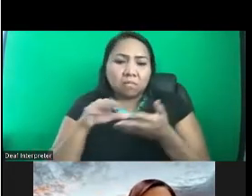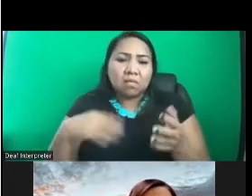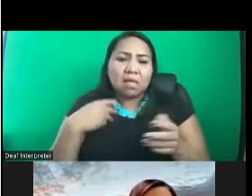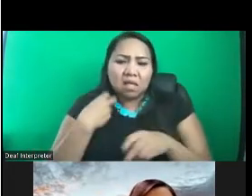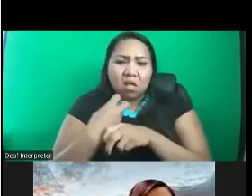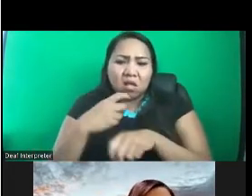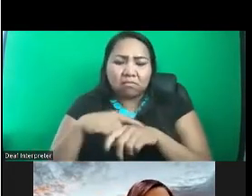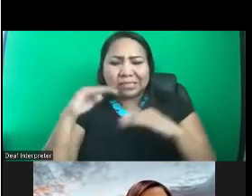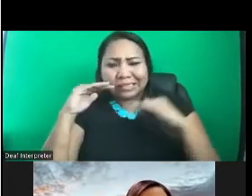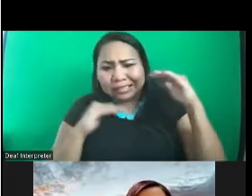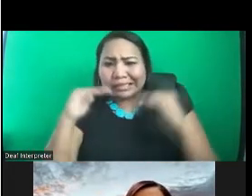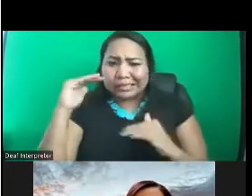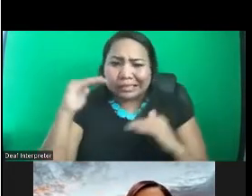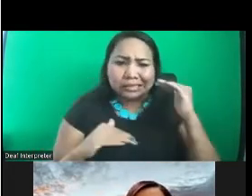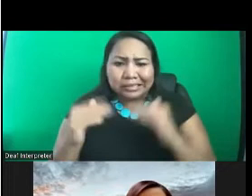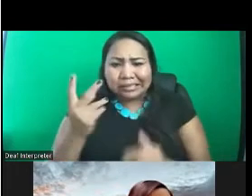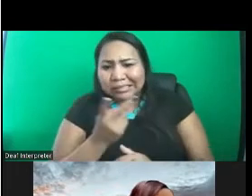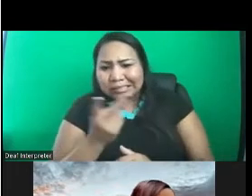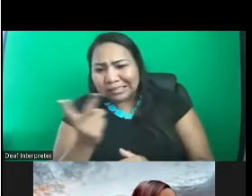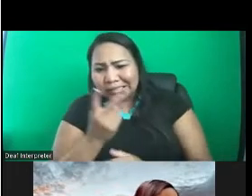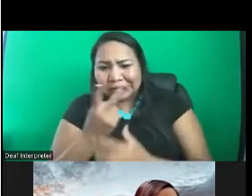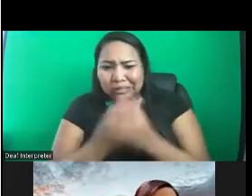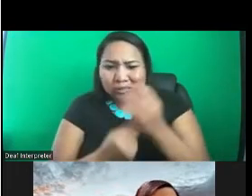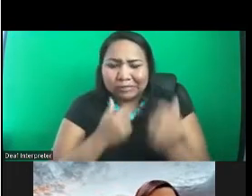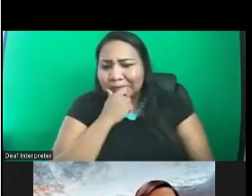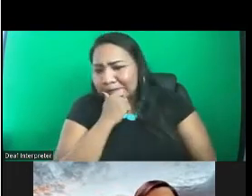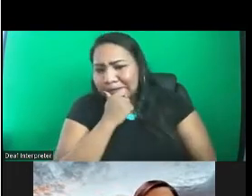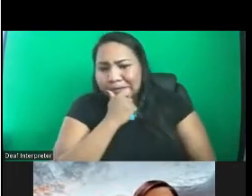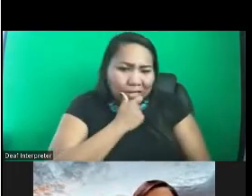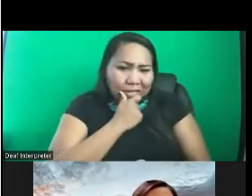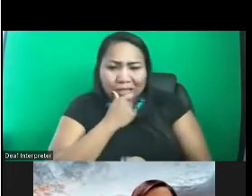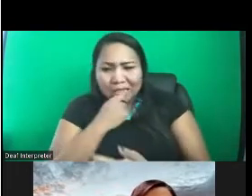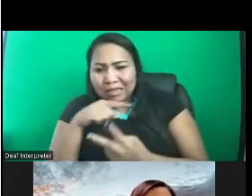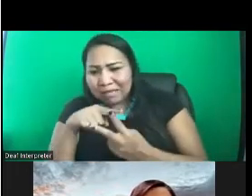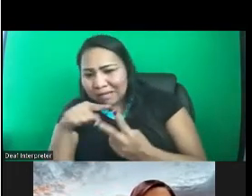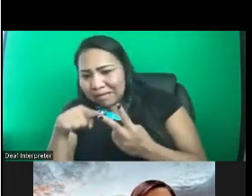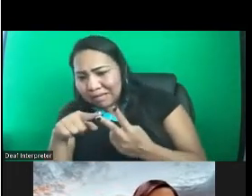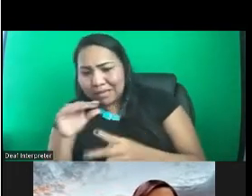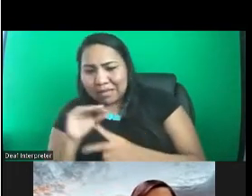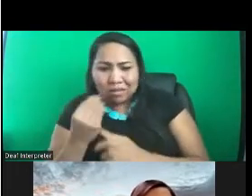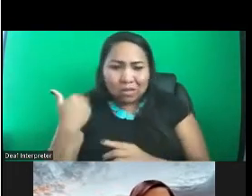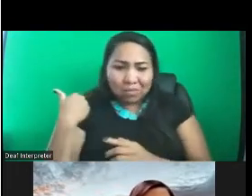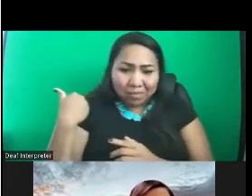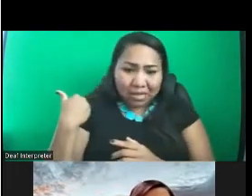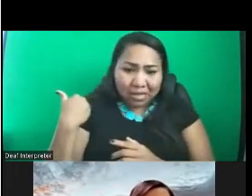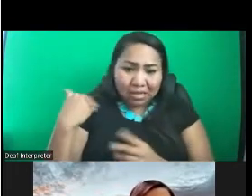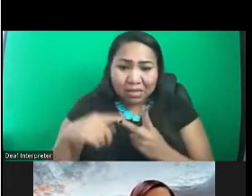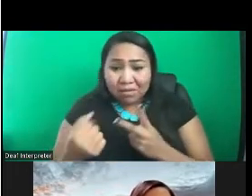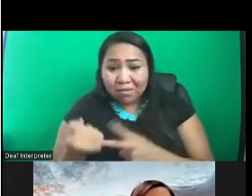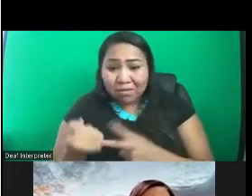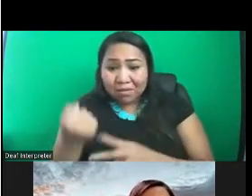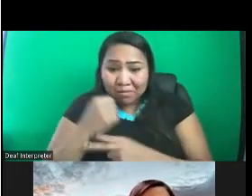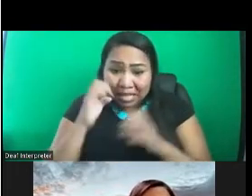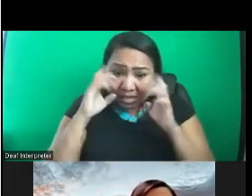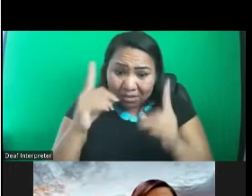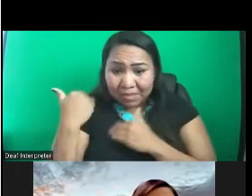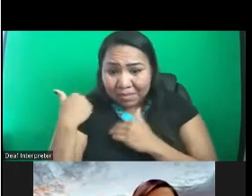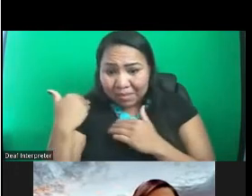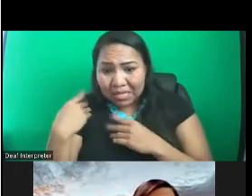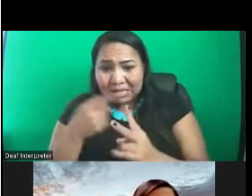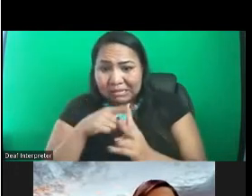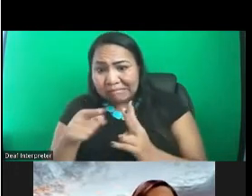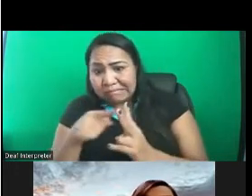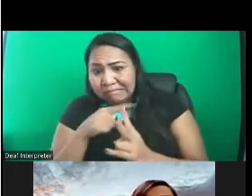two. Which one do I prioritize, my cultural obligations, or do I prioritize my educational obligations? We try to help